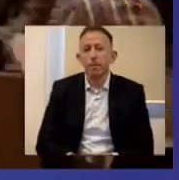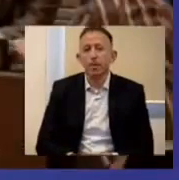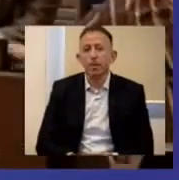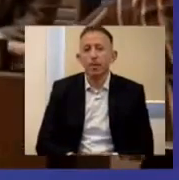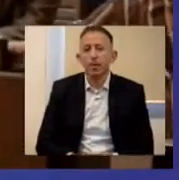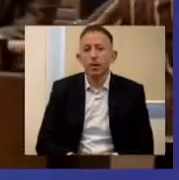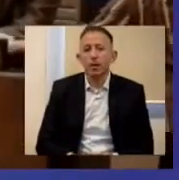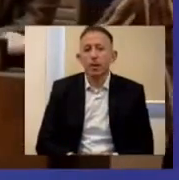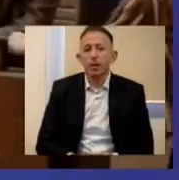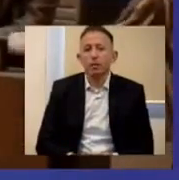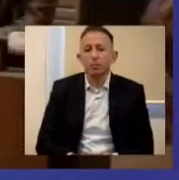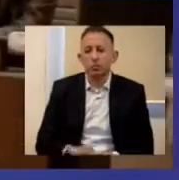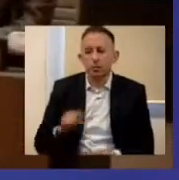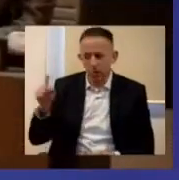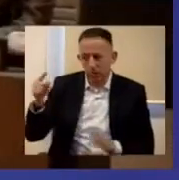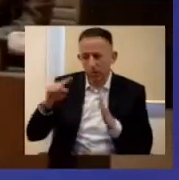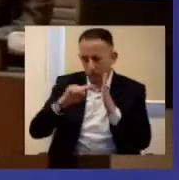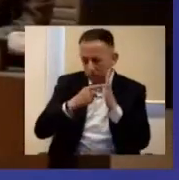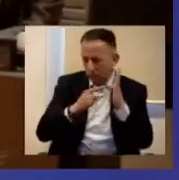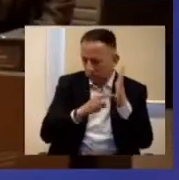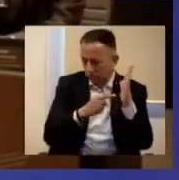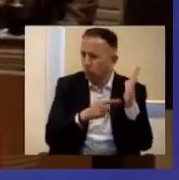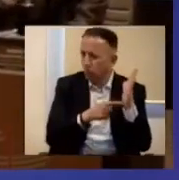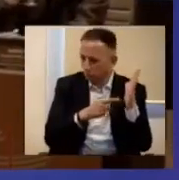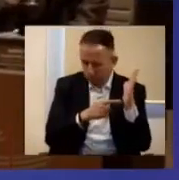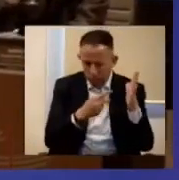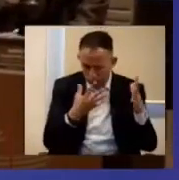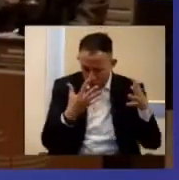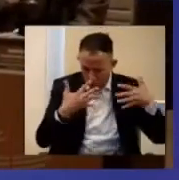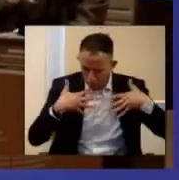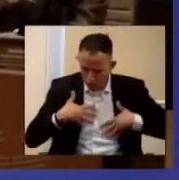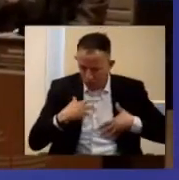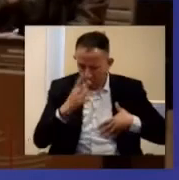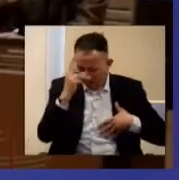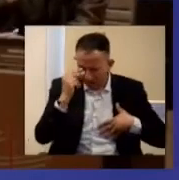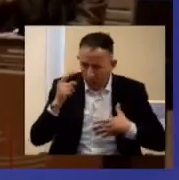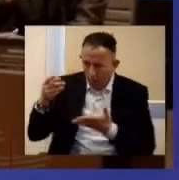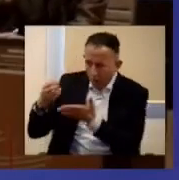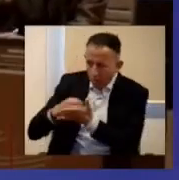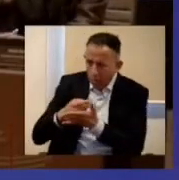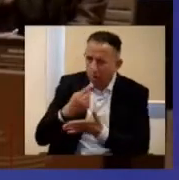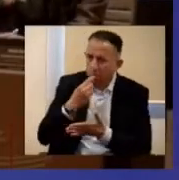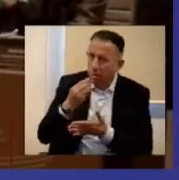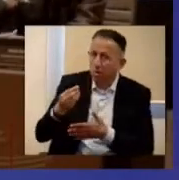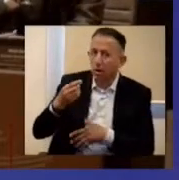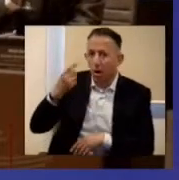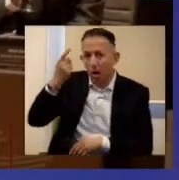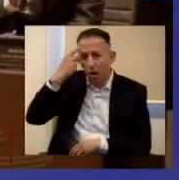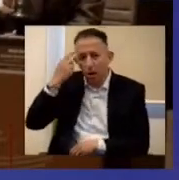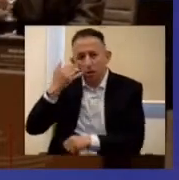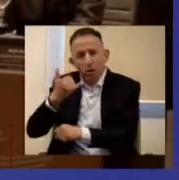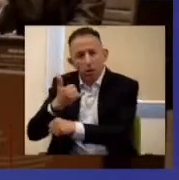about processes, cognitive processes, and the challenges of